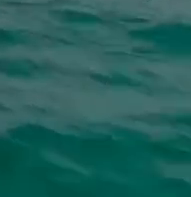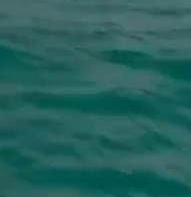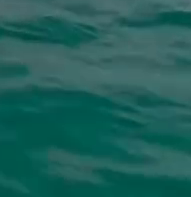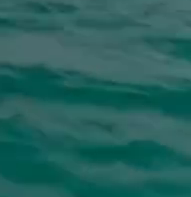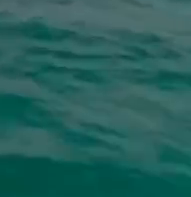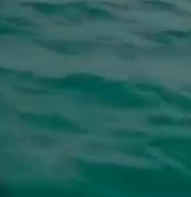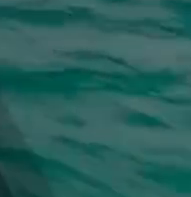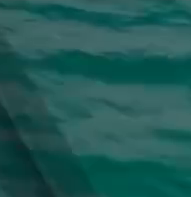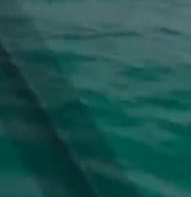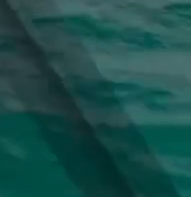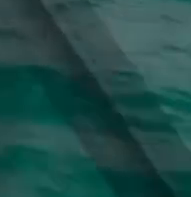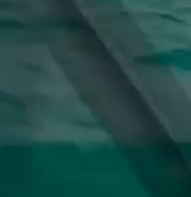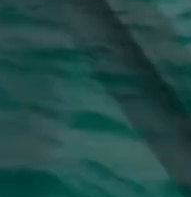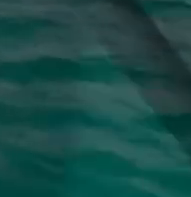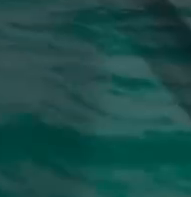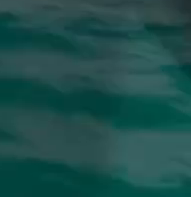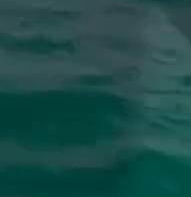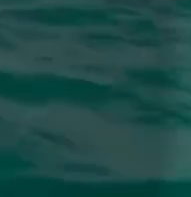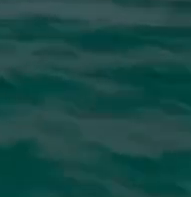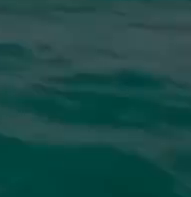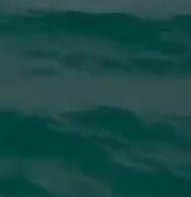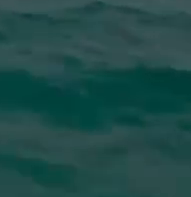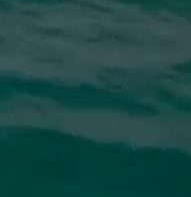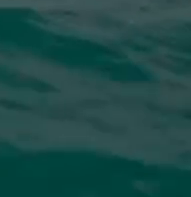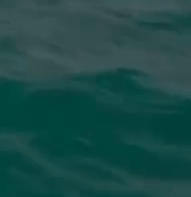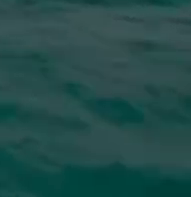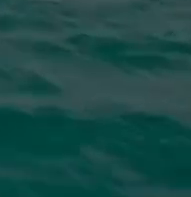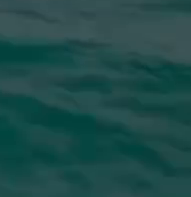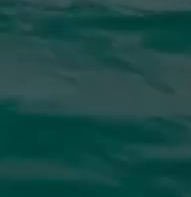Time now for weather.